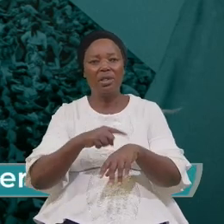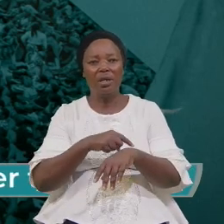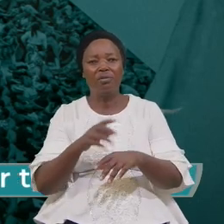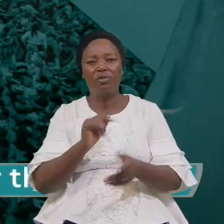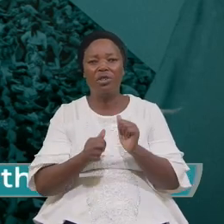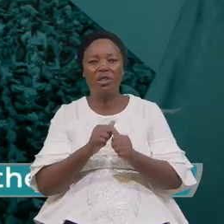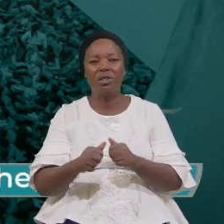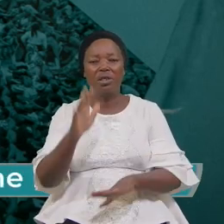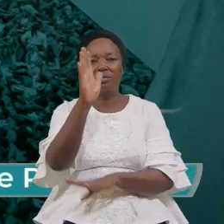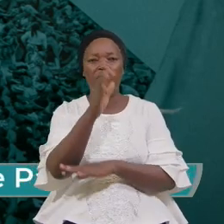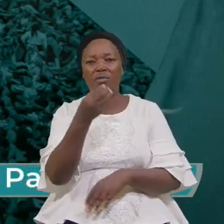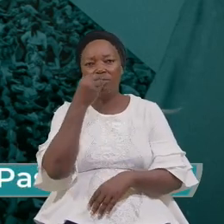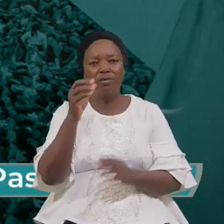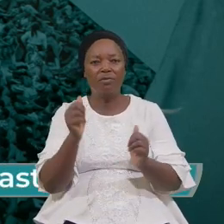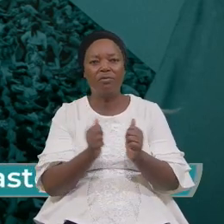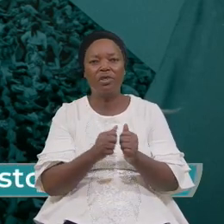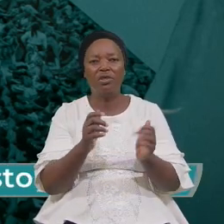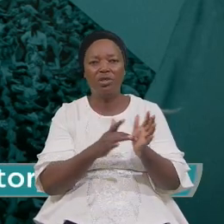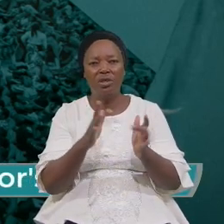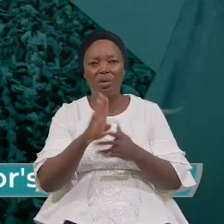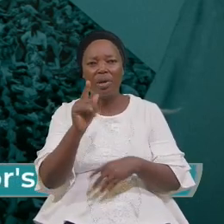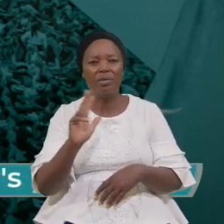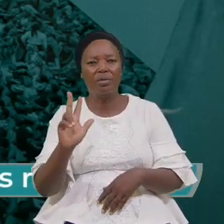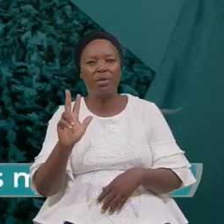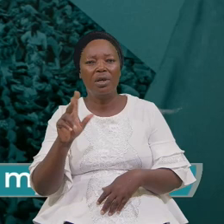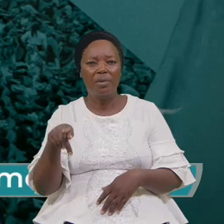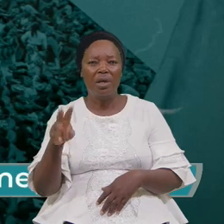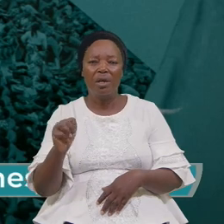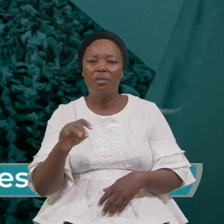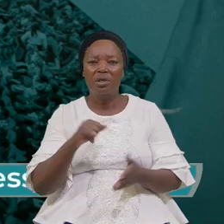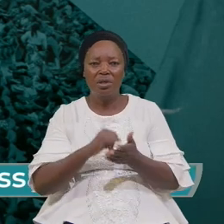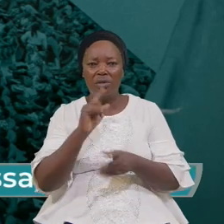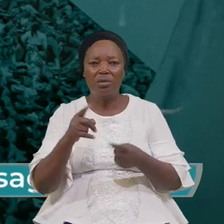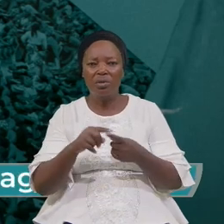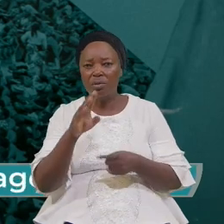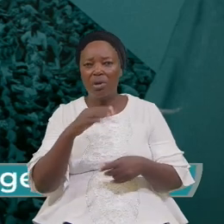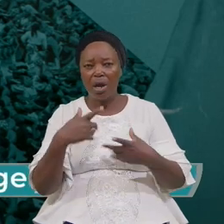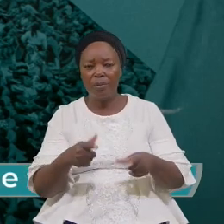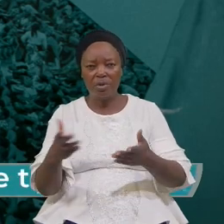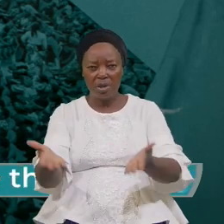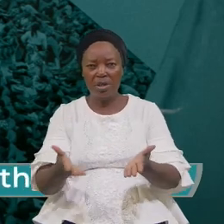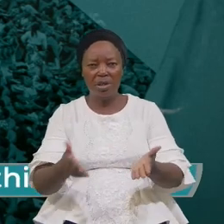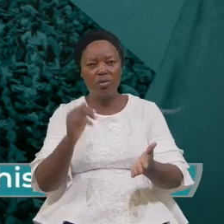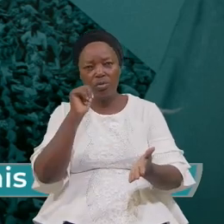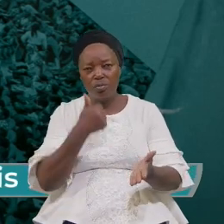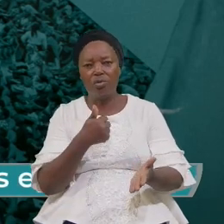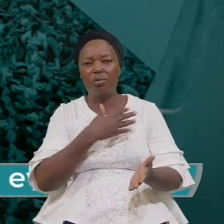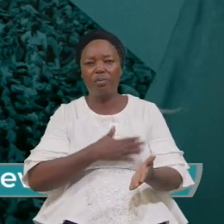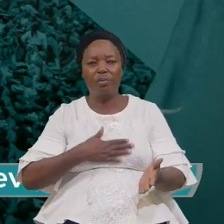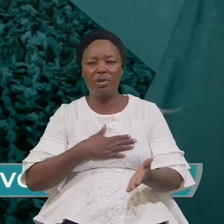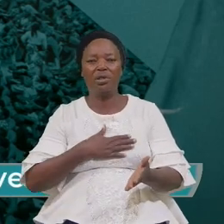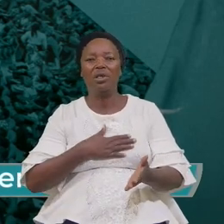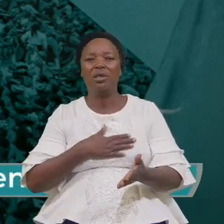It's going to be in a hall by the right-hand side, right here in this